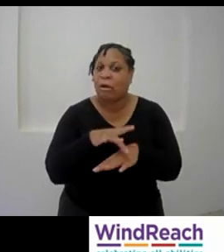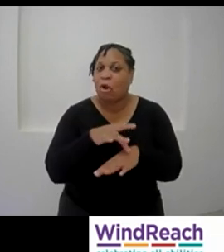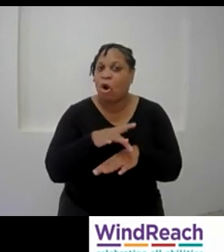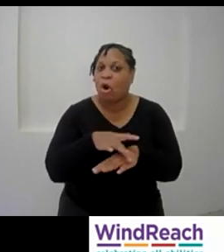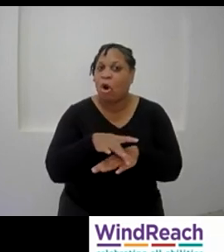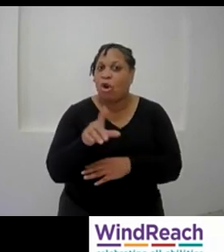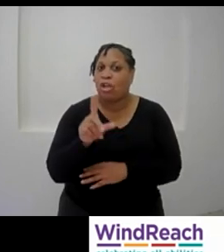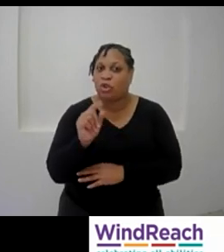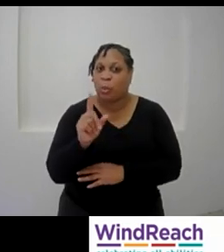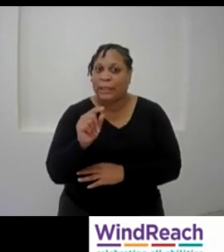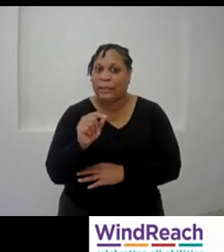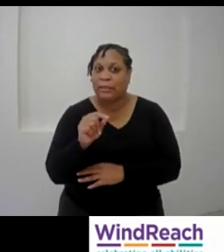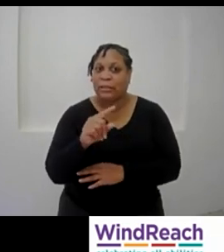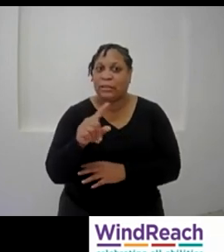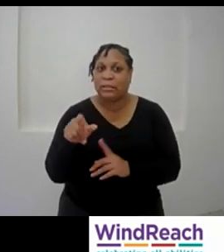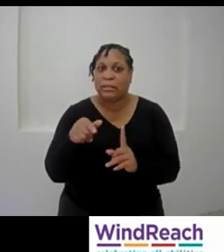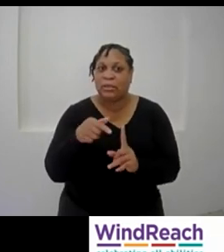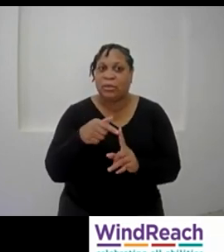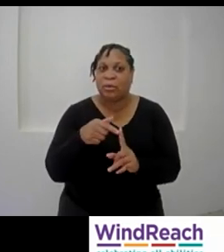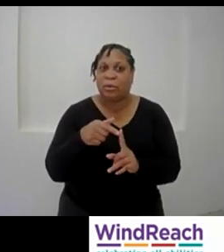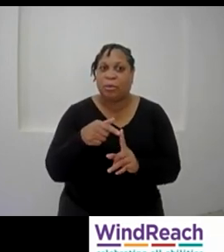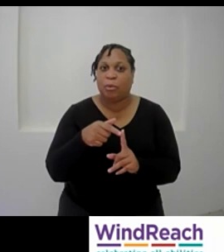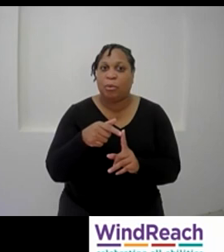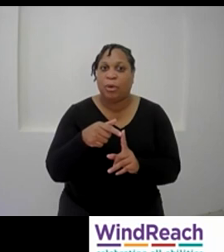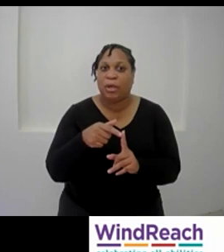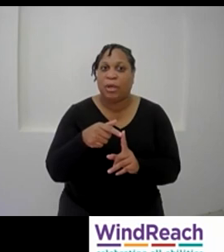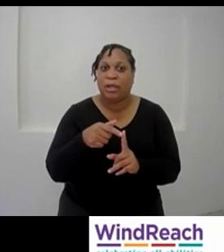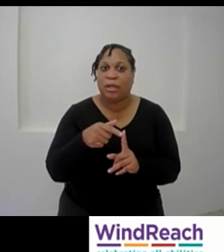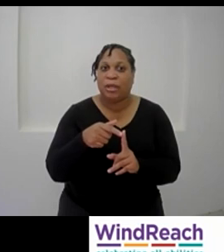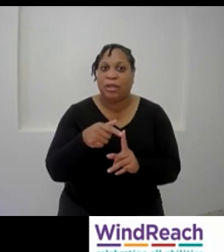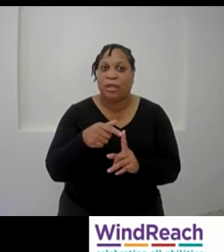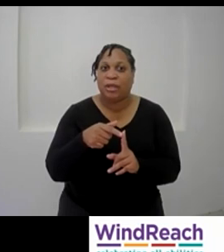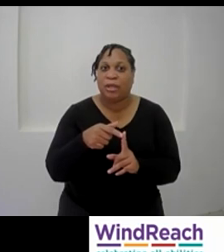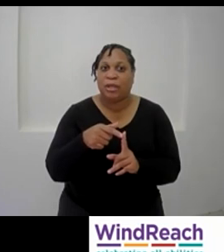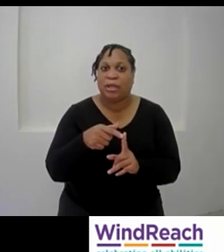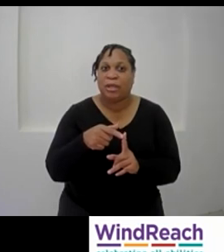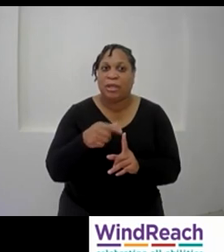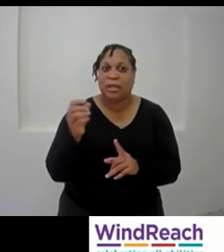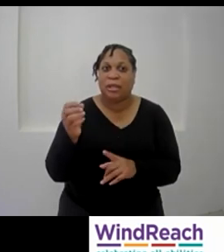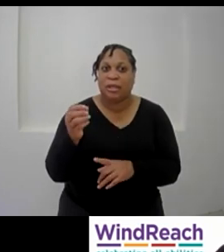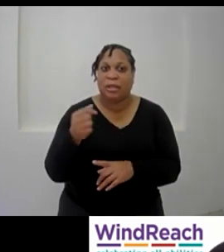20s, when we, in the UK, a white paper